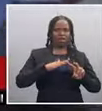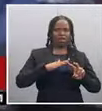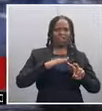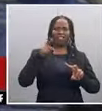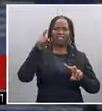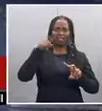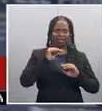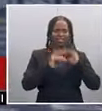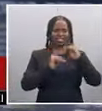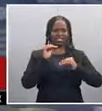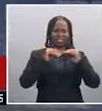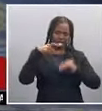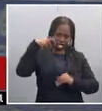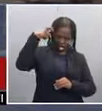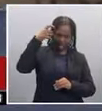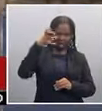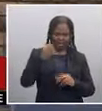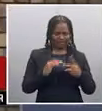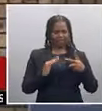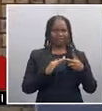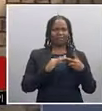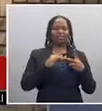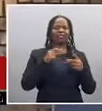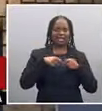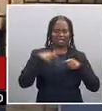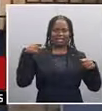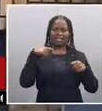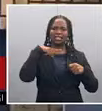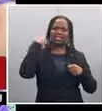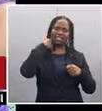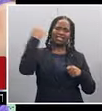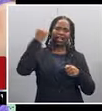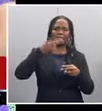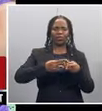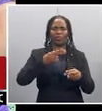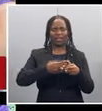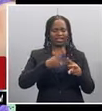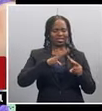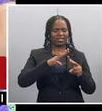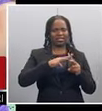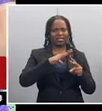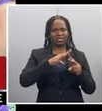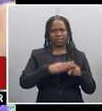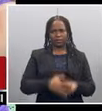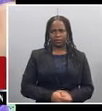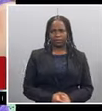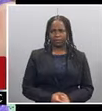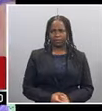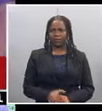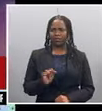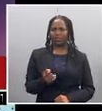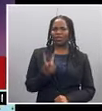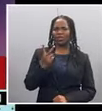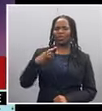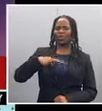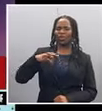staircase, the second with a string around her neck in the hostel's bathroom. According to information received, the two